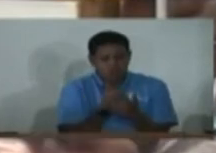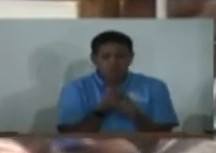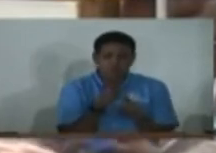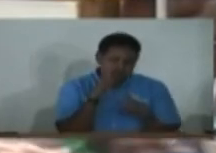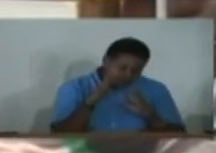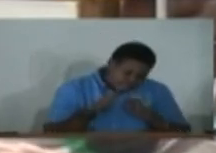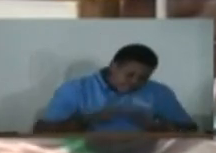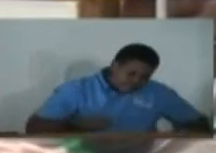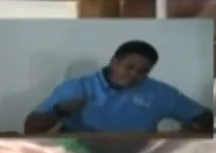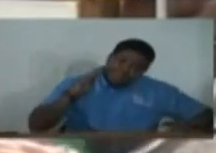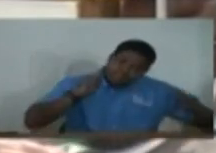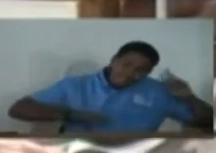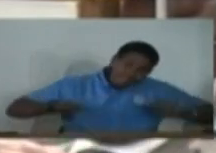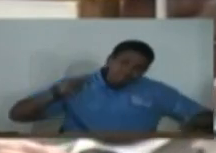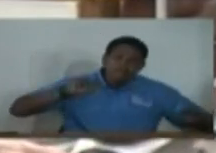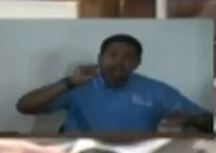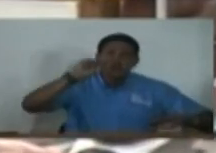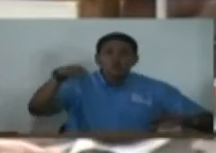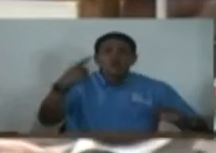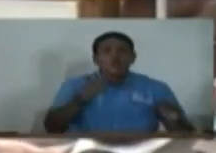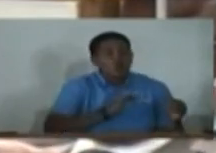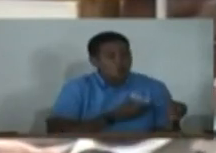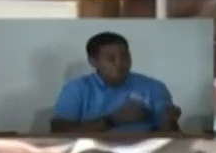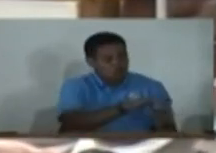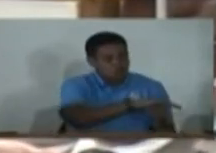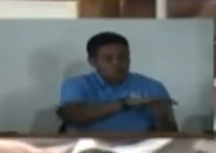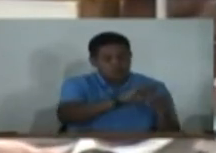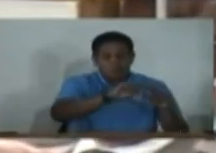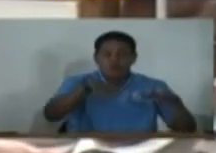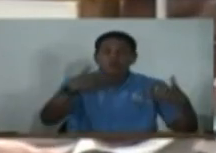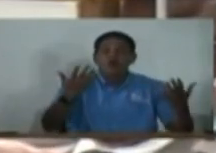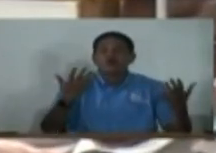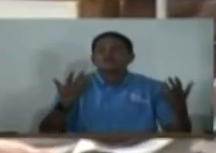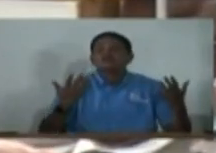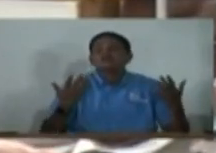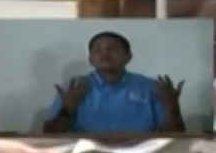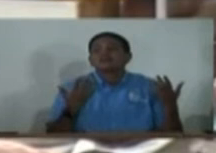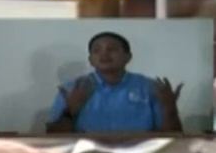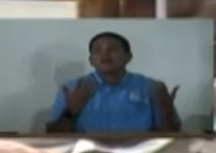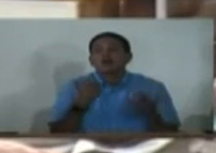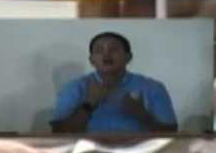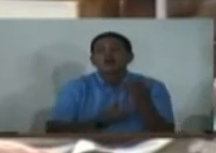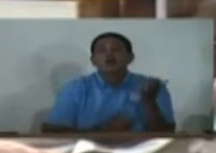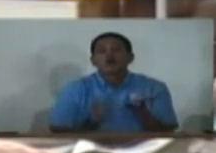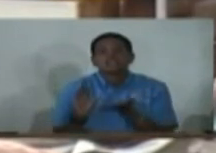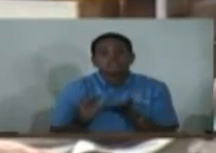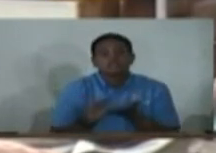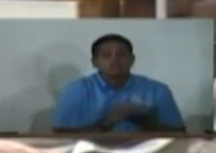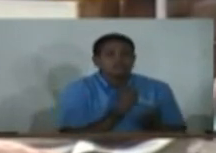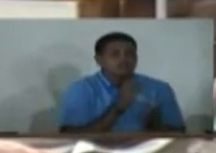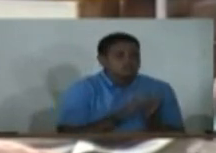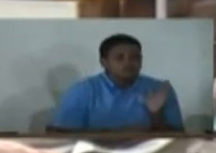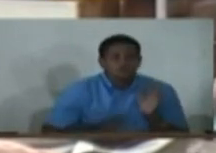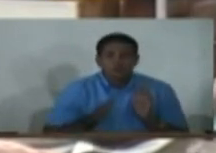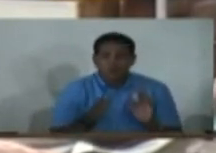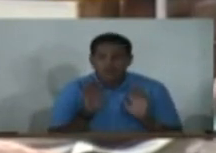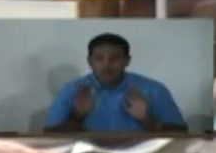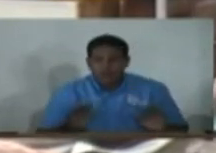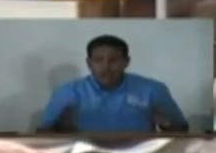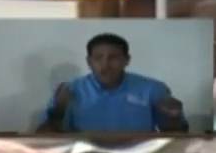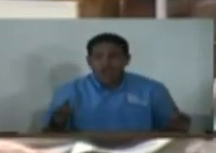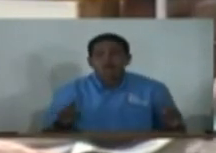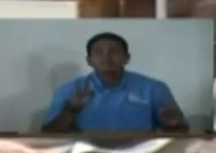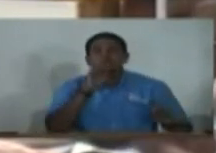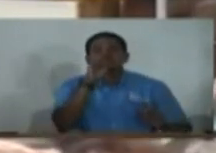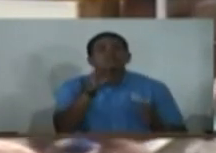exploit not just our jurisdiction, but at a cost-effective and in a cost-effective way